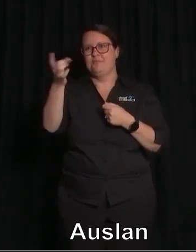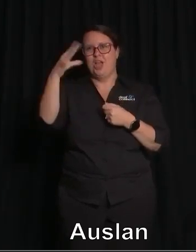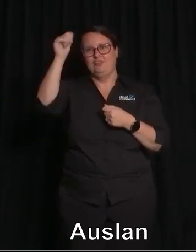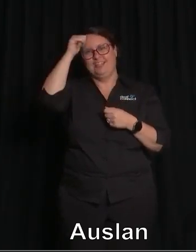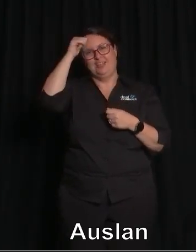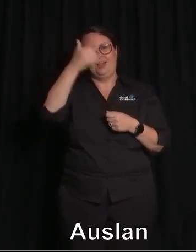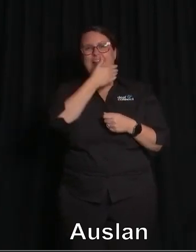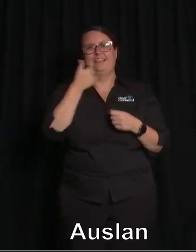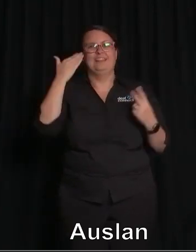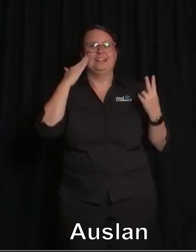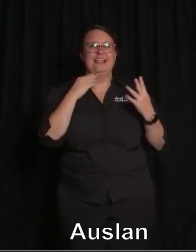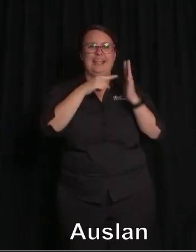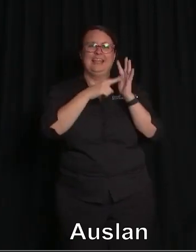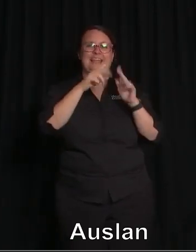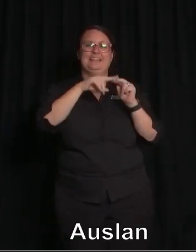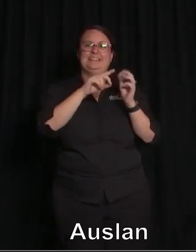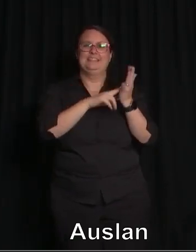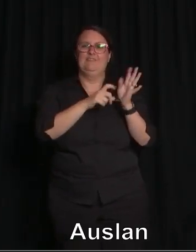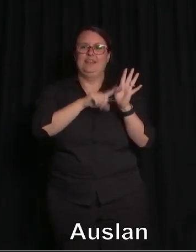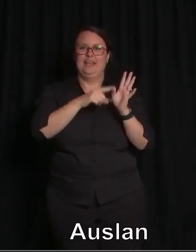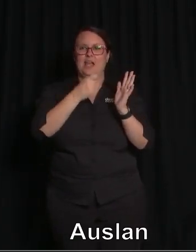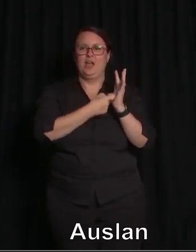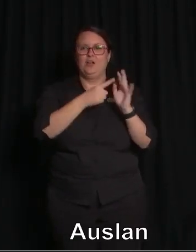with me, Tiffany Royster,